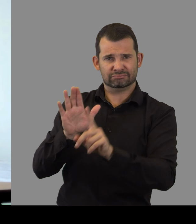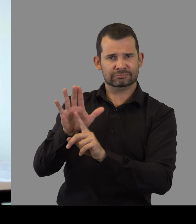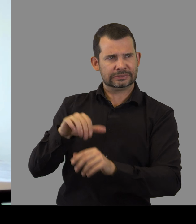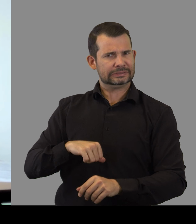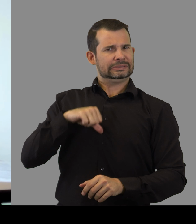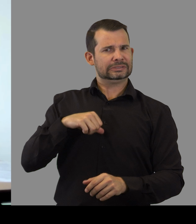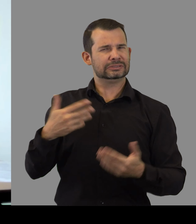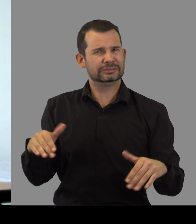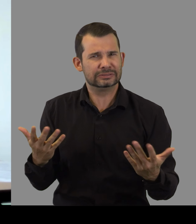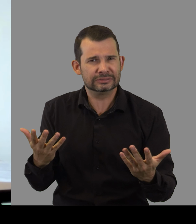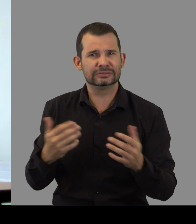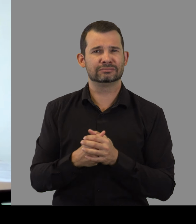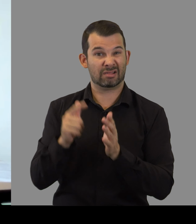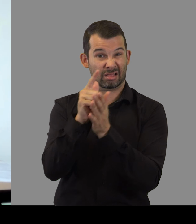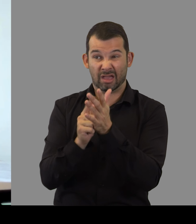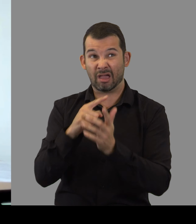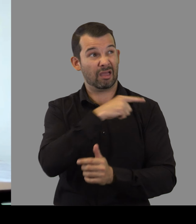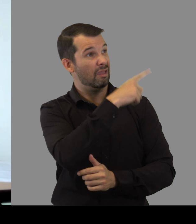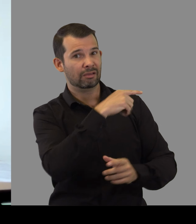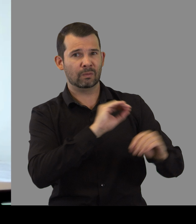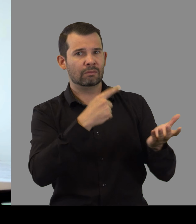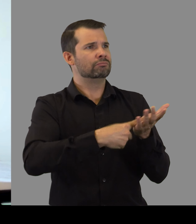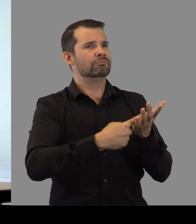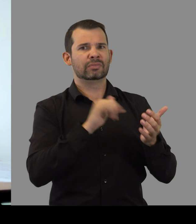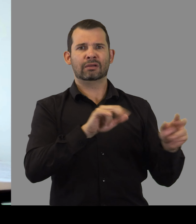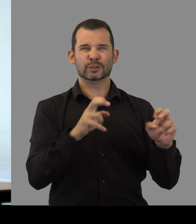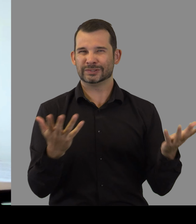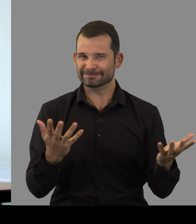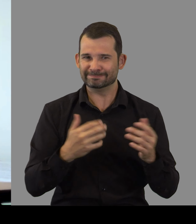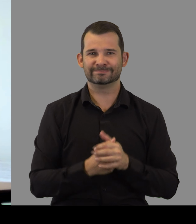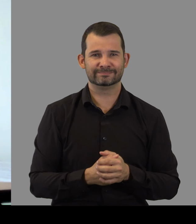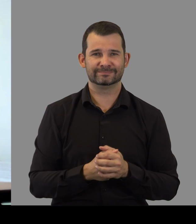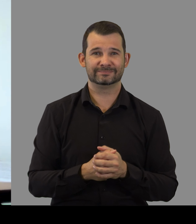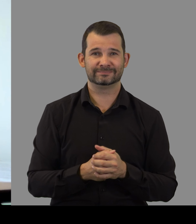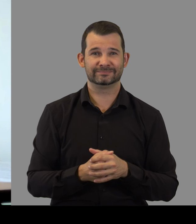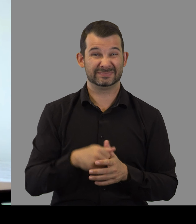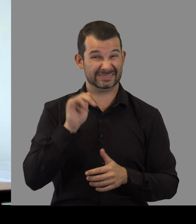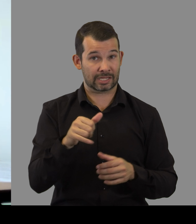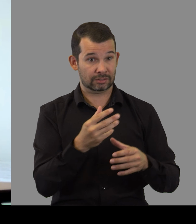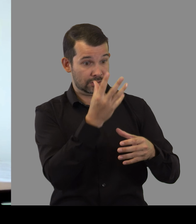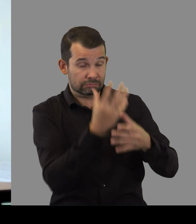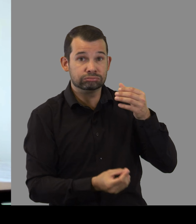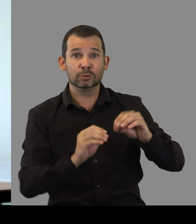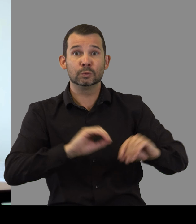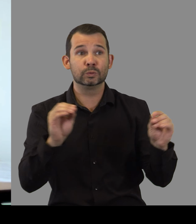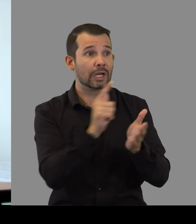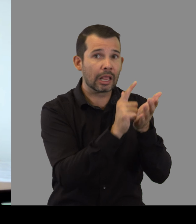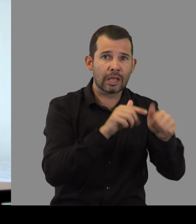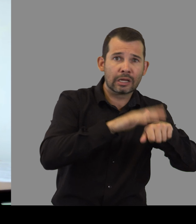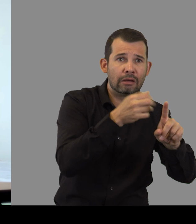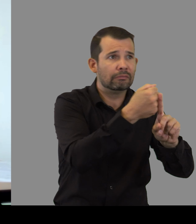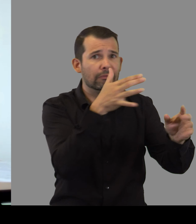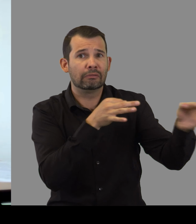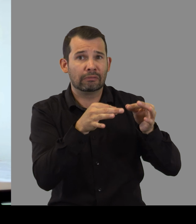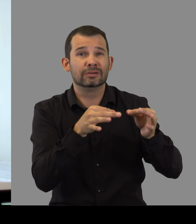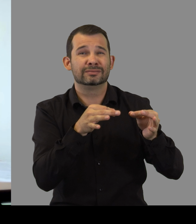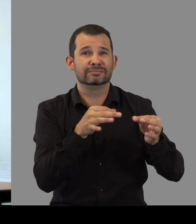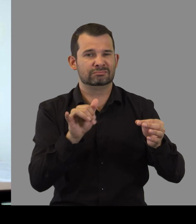someone's dignity, and the law has not spoken at all about this issue. This lack of legal guidance